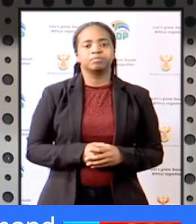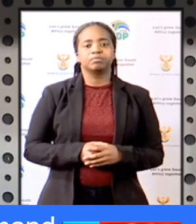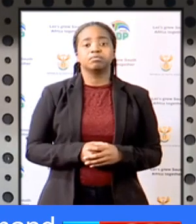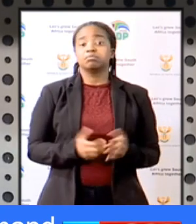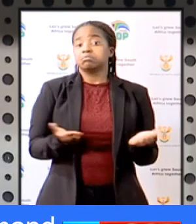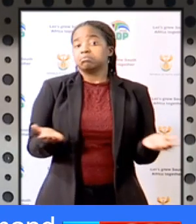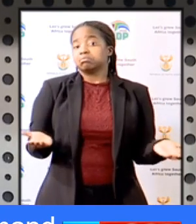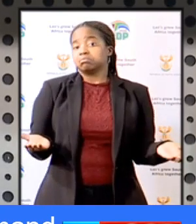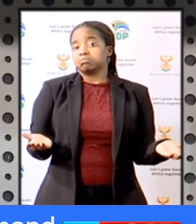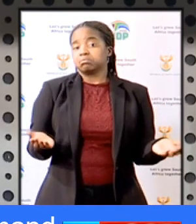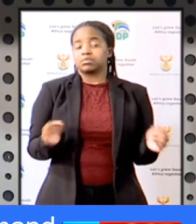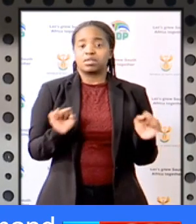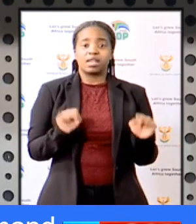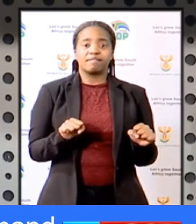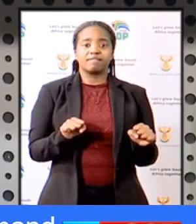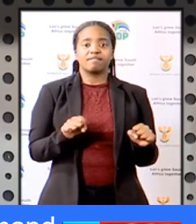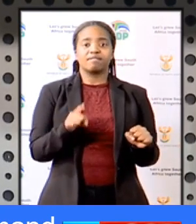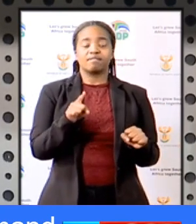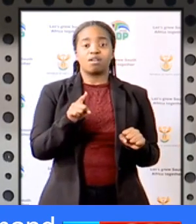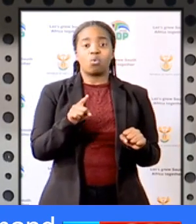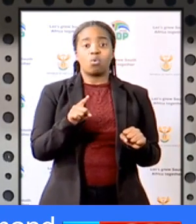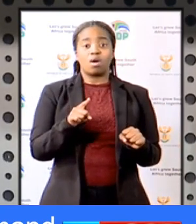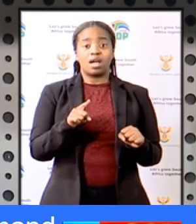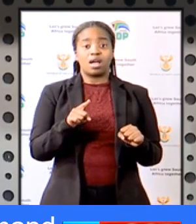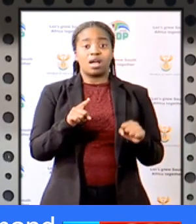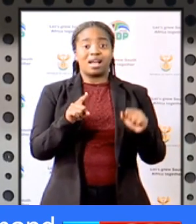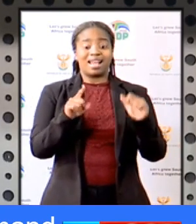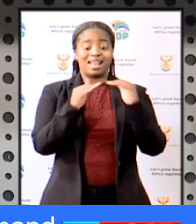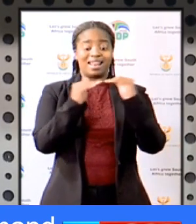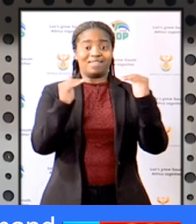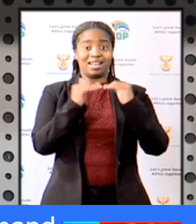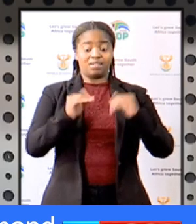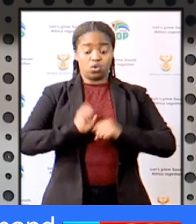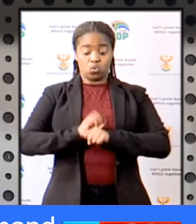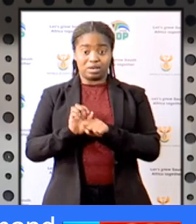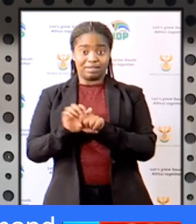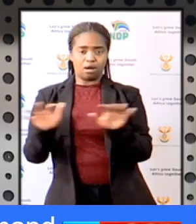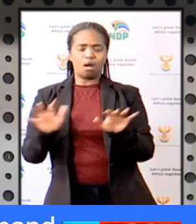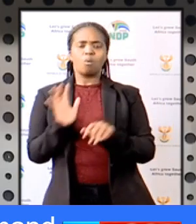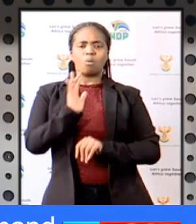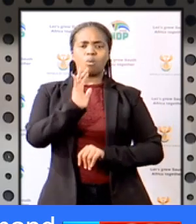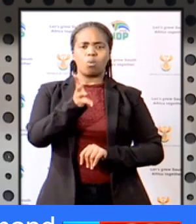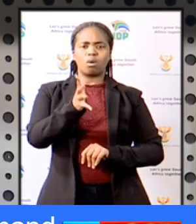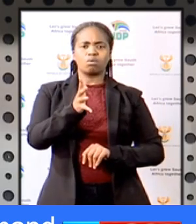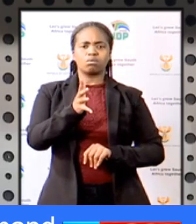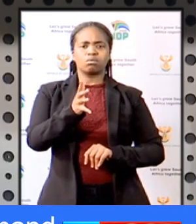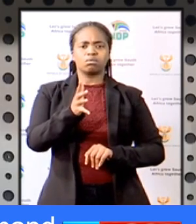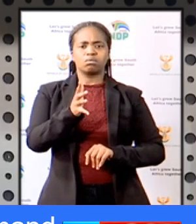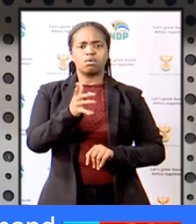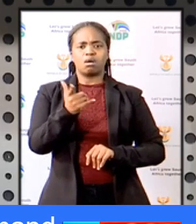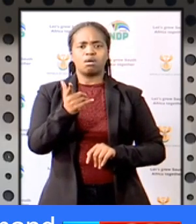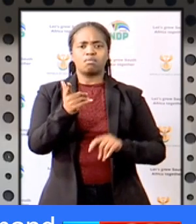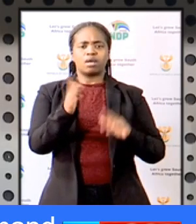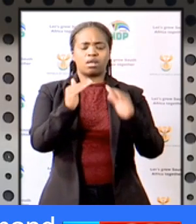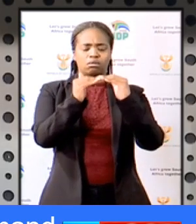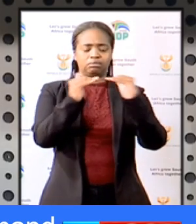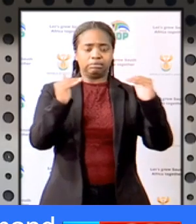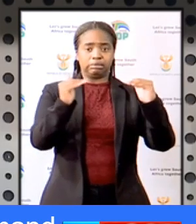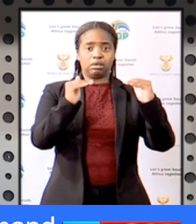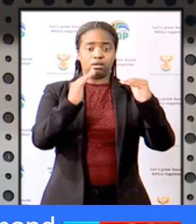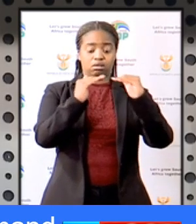whether there's a projections with regard to the alert levels for the other ones, we will attend to the other alert levels